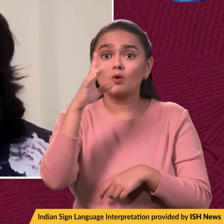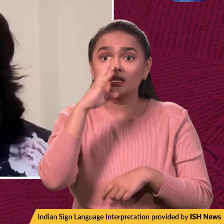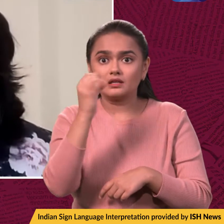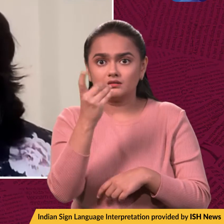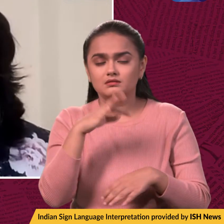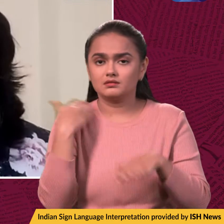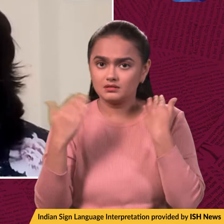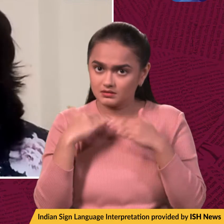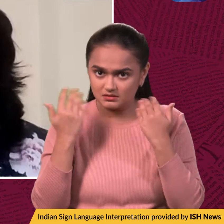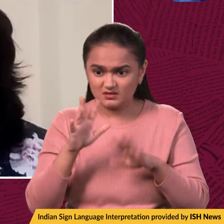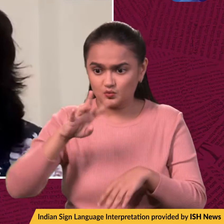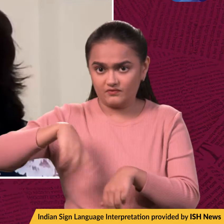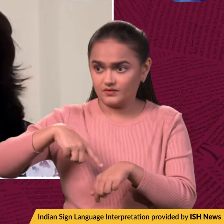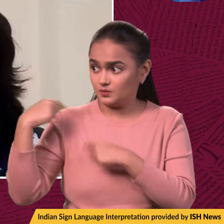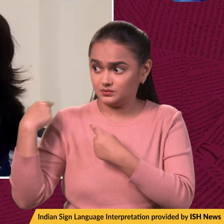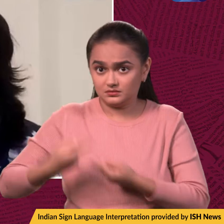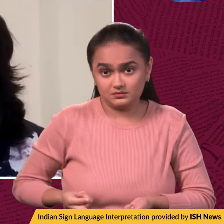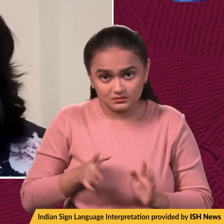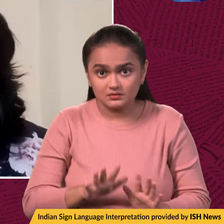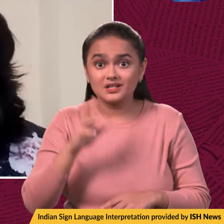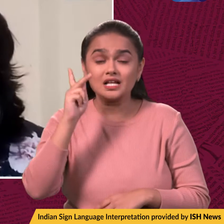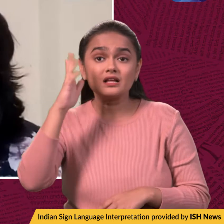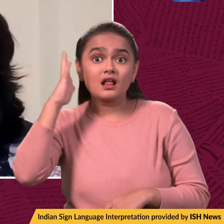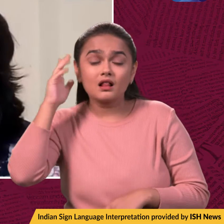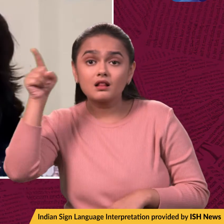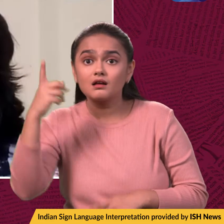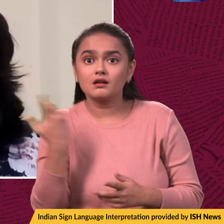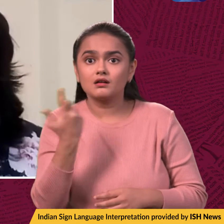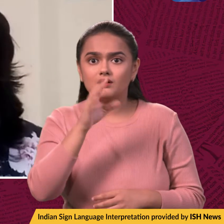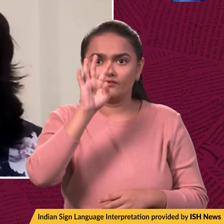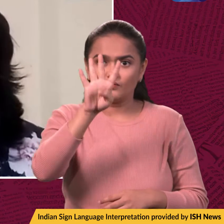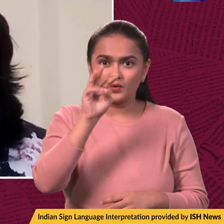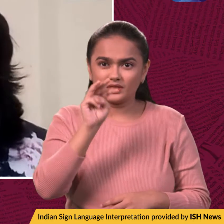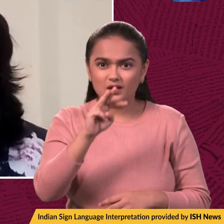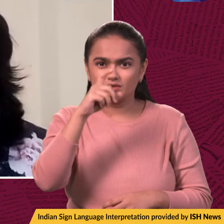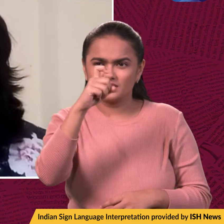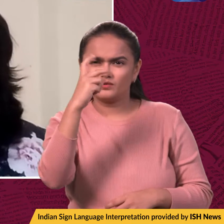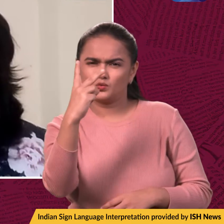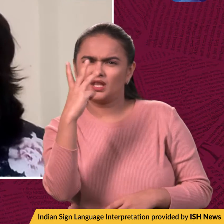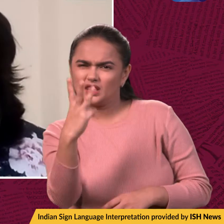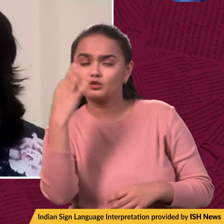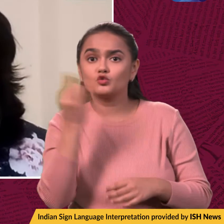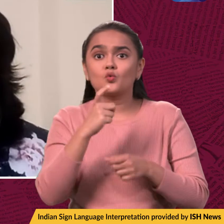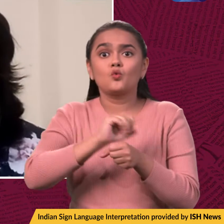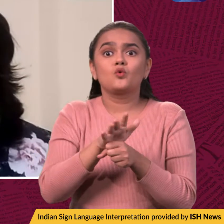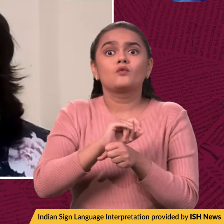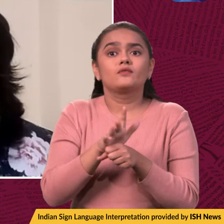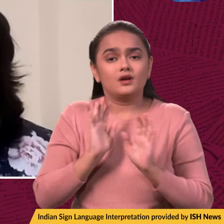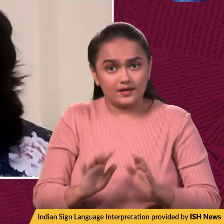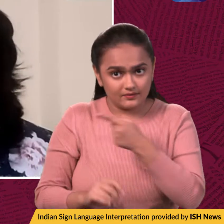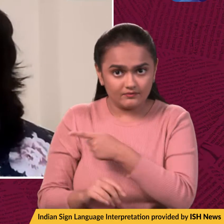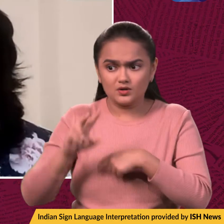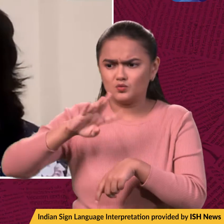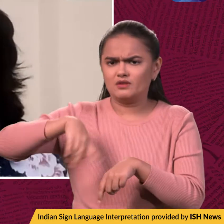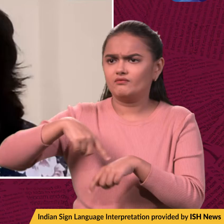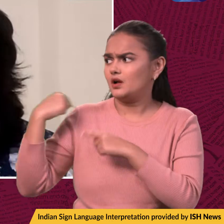deaths have also been reported in the last 24 hours. Kerala has reported 4,723 new COVID cases in